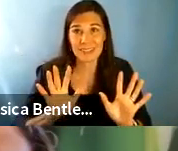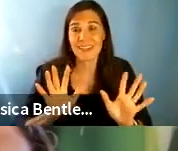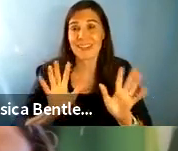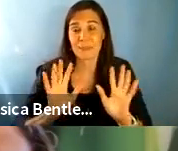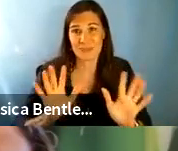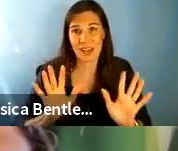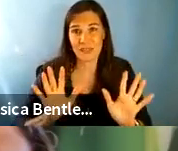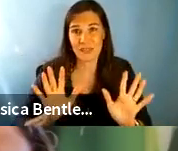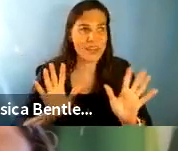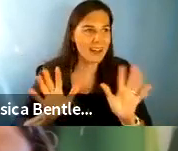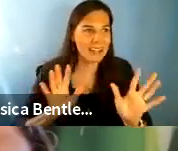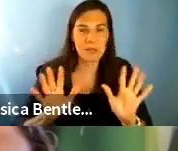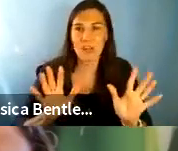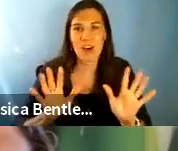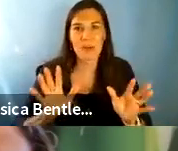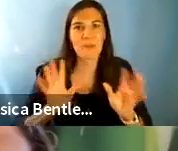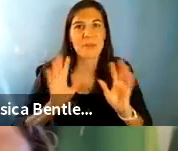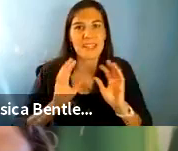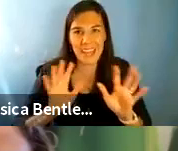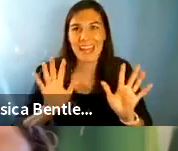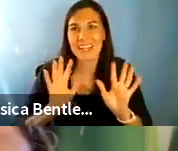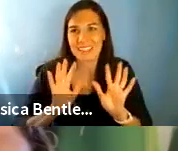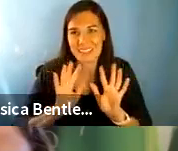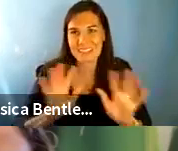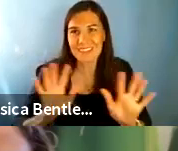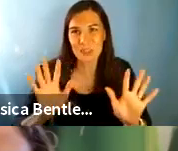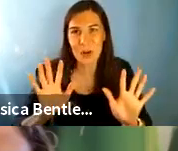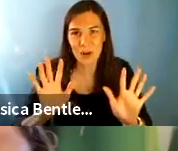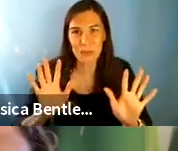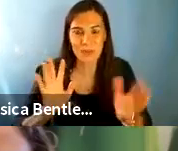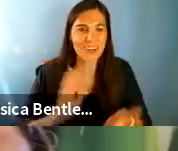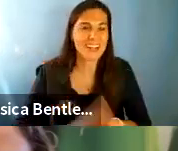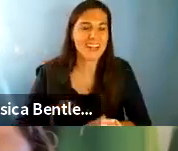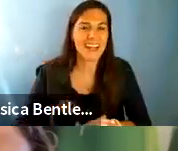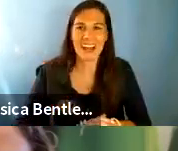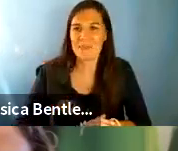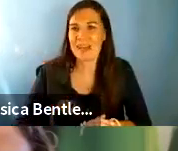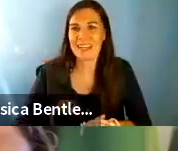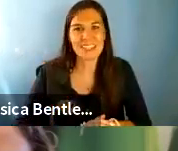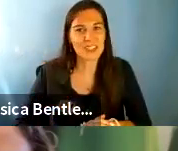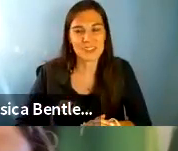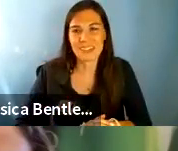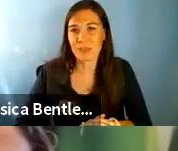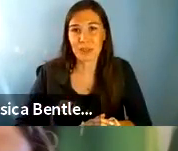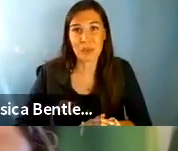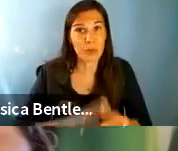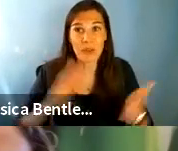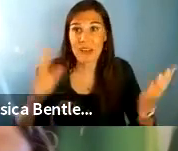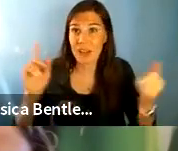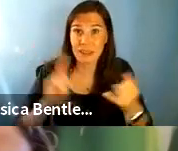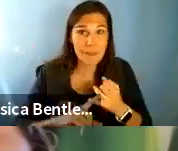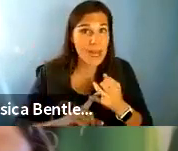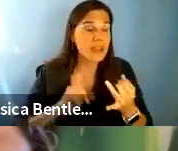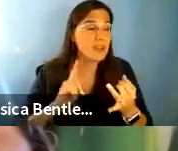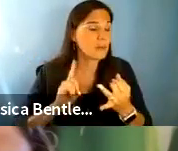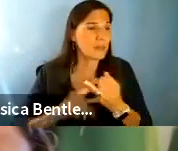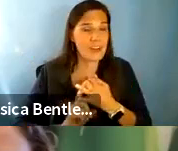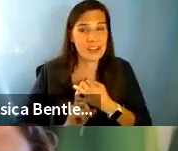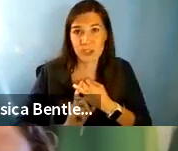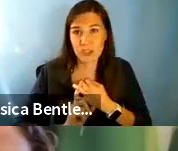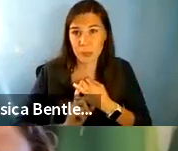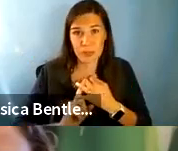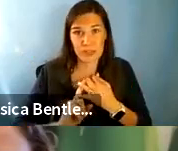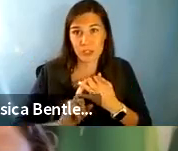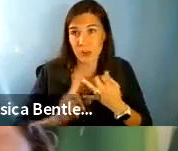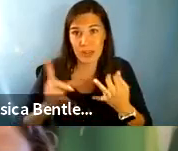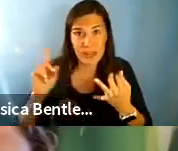it themselves. I guide them along, but they do the hard work. And it turns out really wonderful. We have alumni,